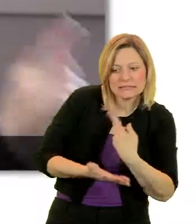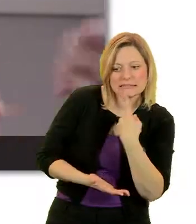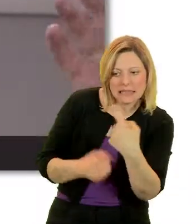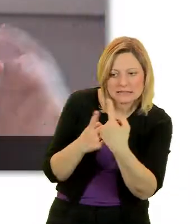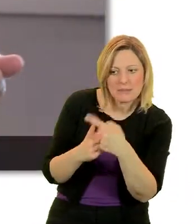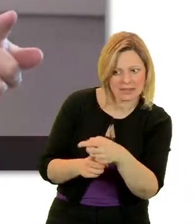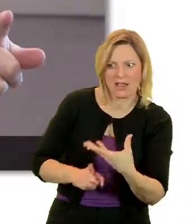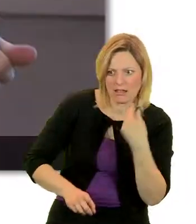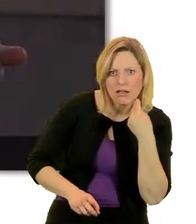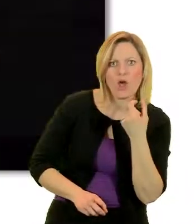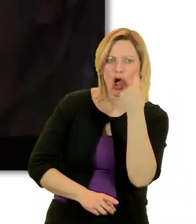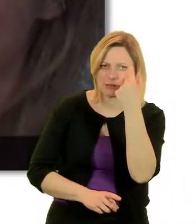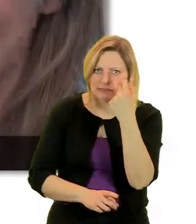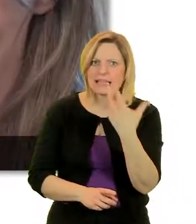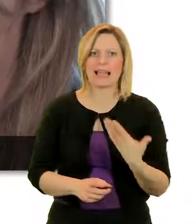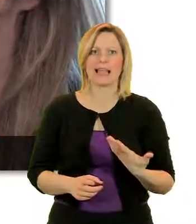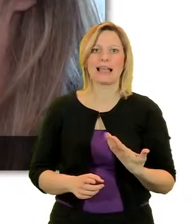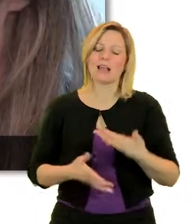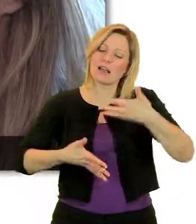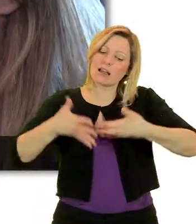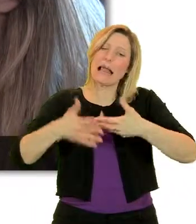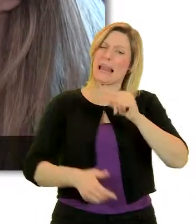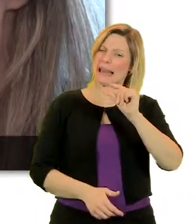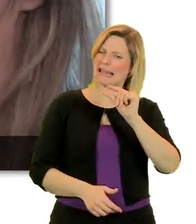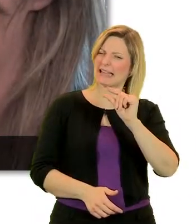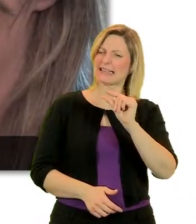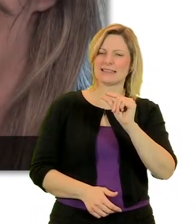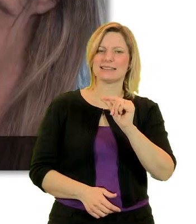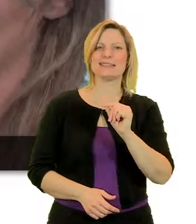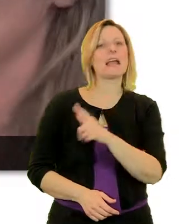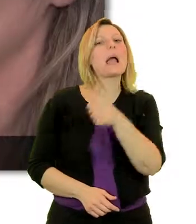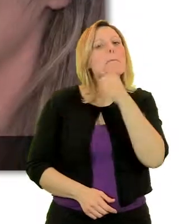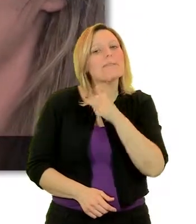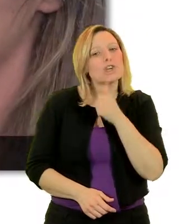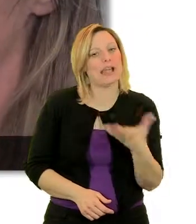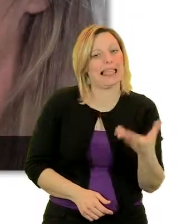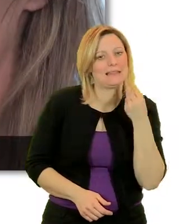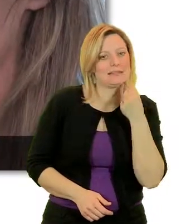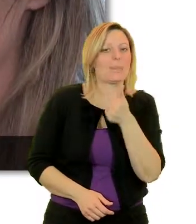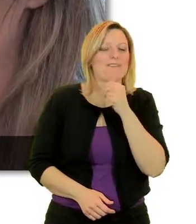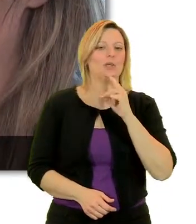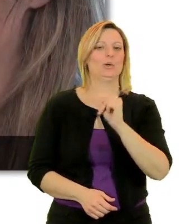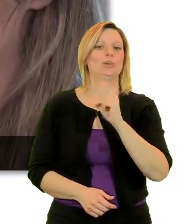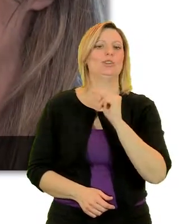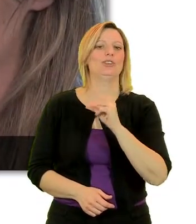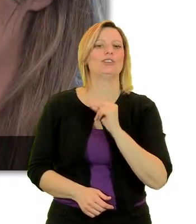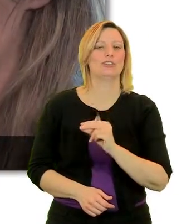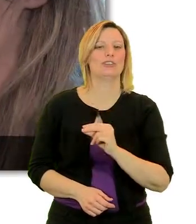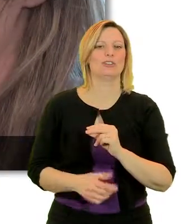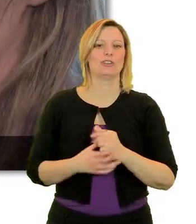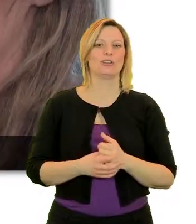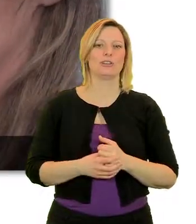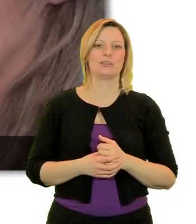understand when I tell him things. He does sign a little bit still, but he prefers to listen and he prefers to talk. And